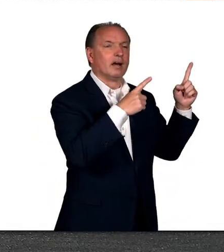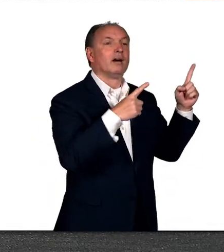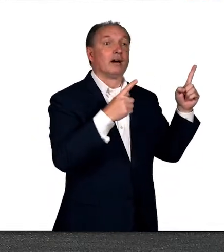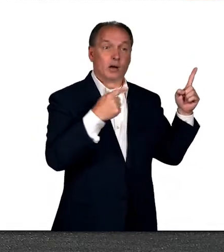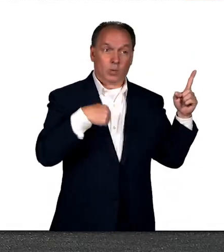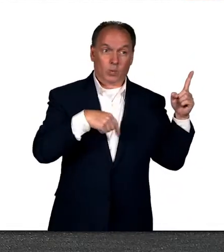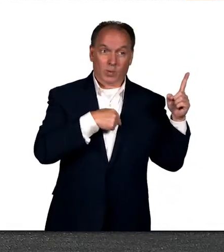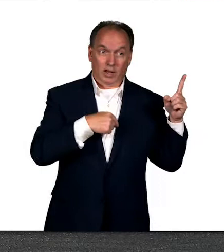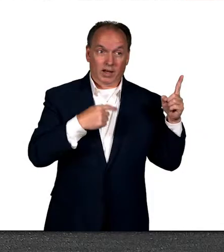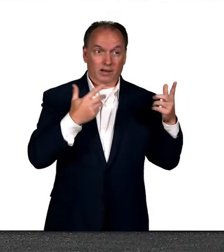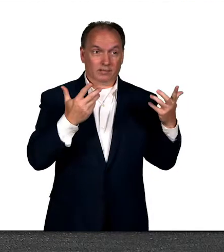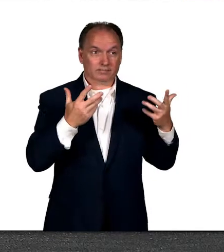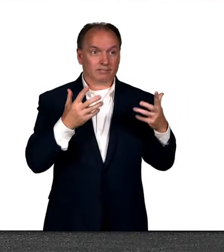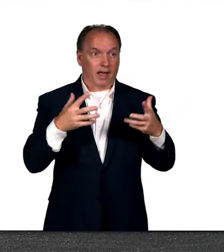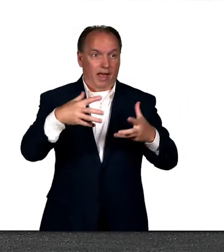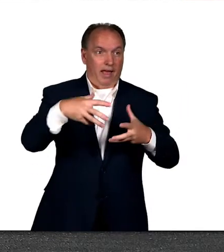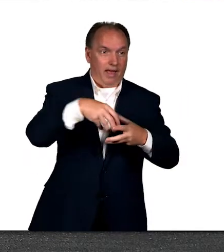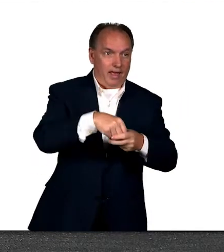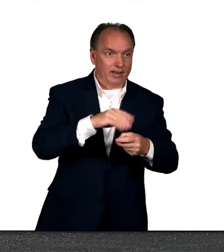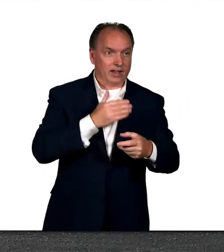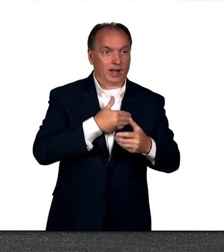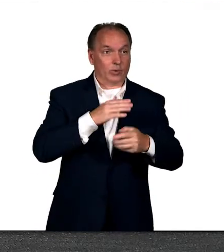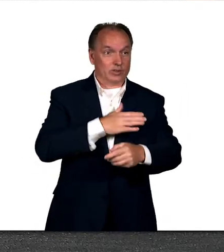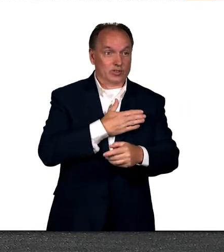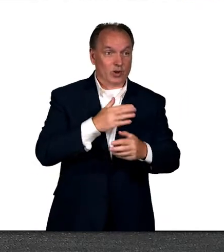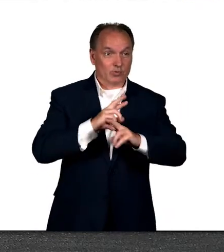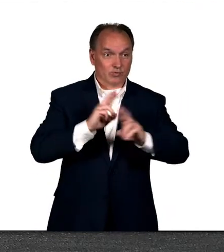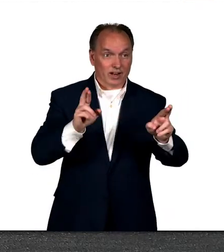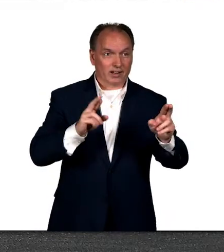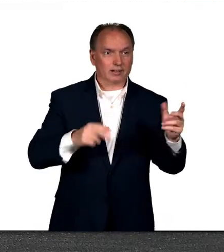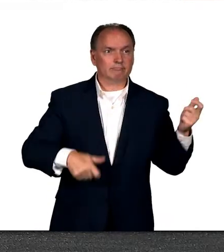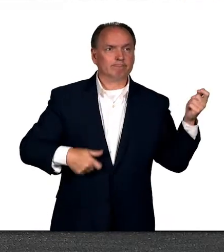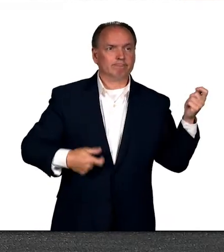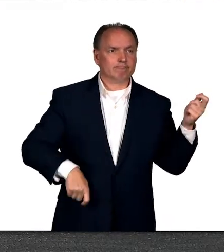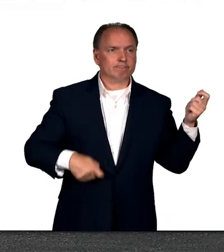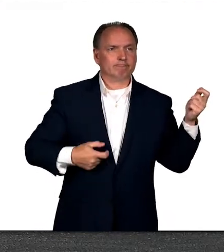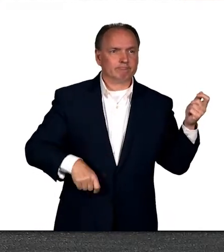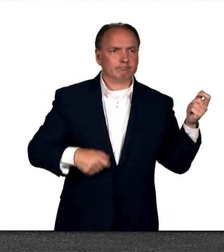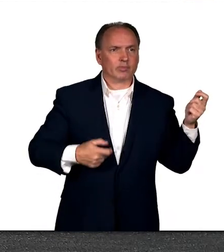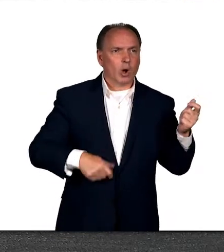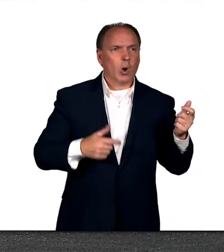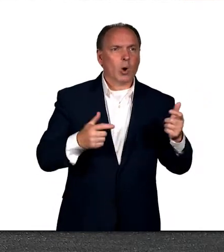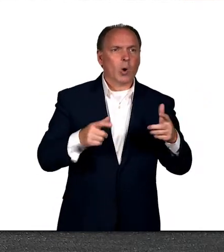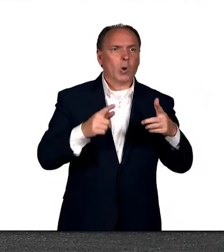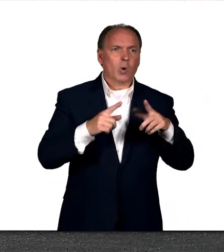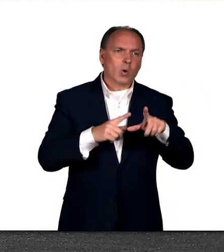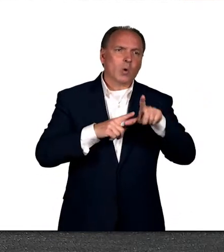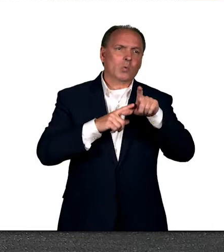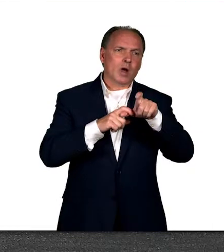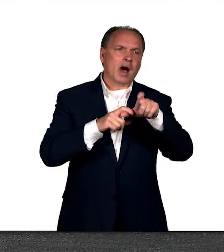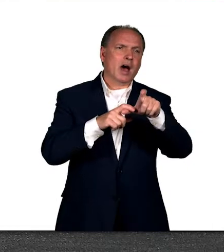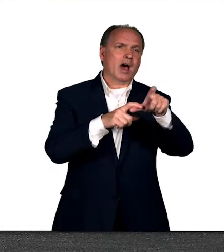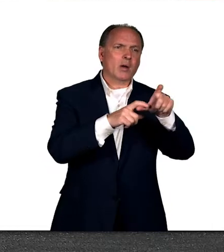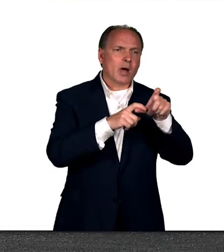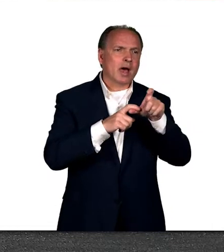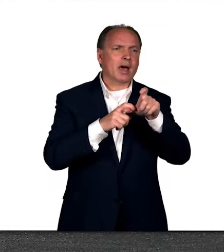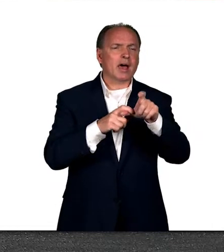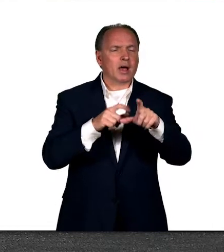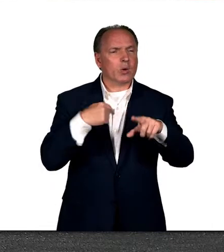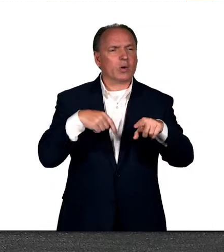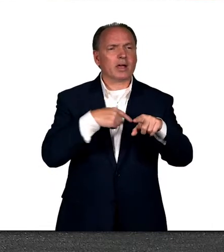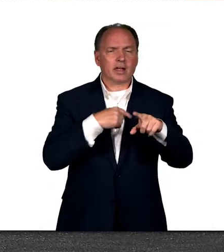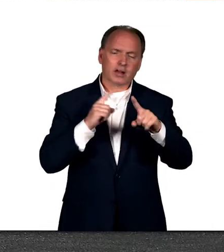we're going to put it in the song. Here we go. Oh, we're on the way. We're on the way